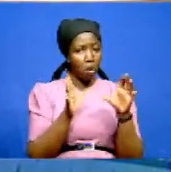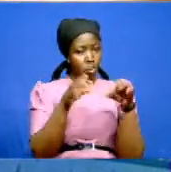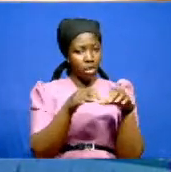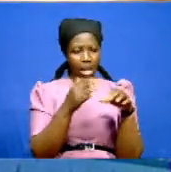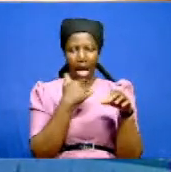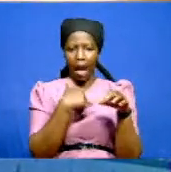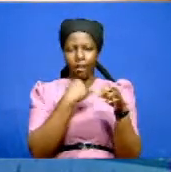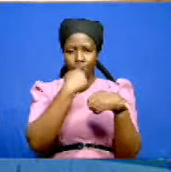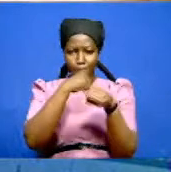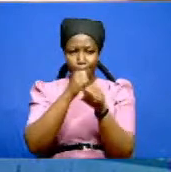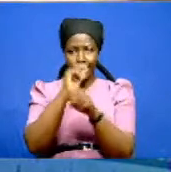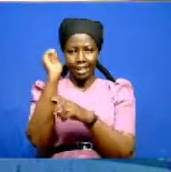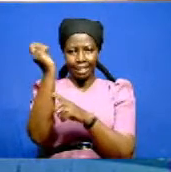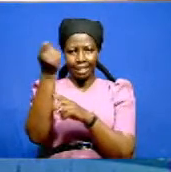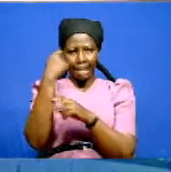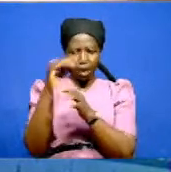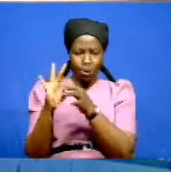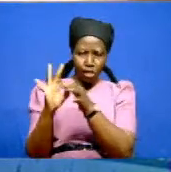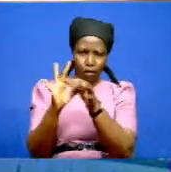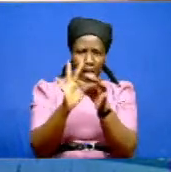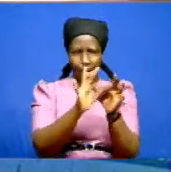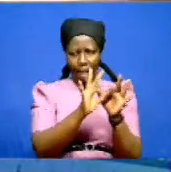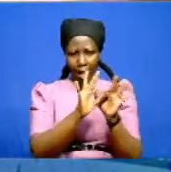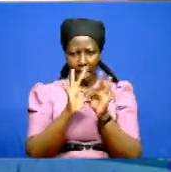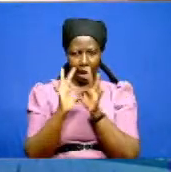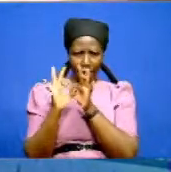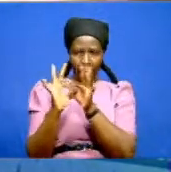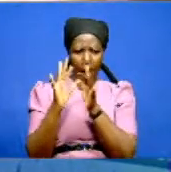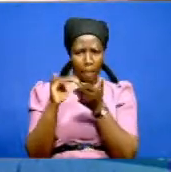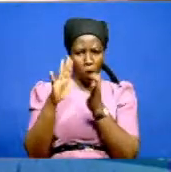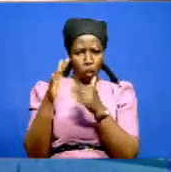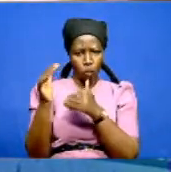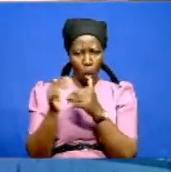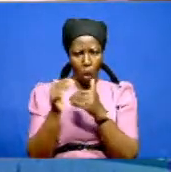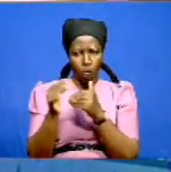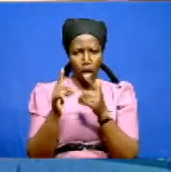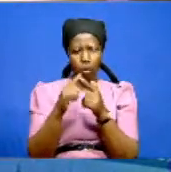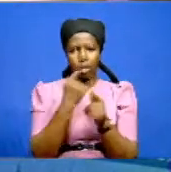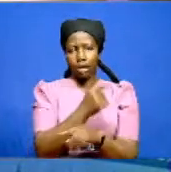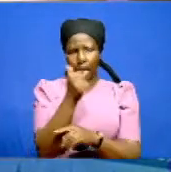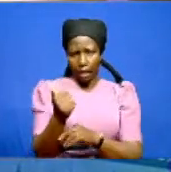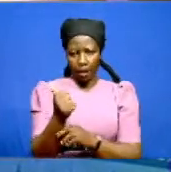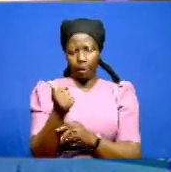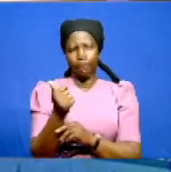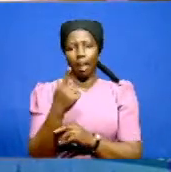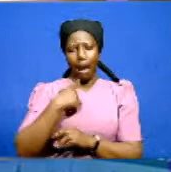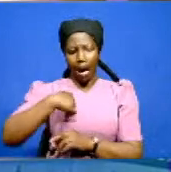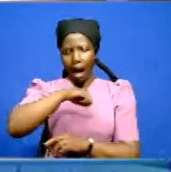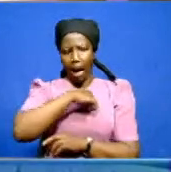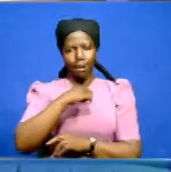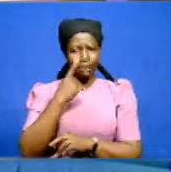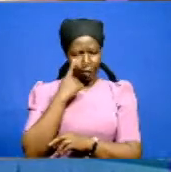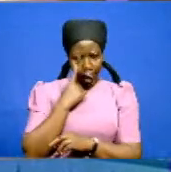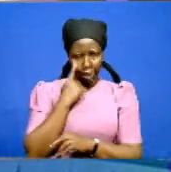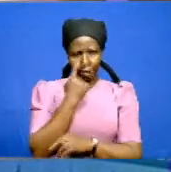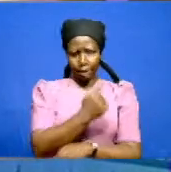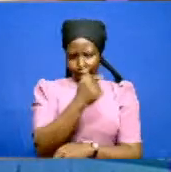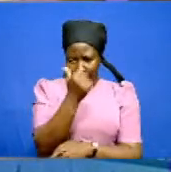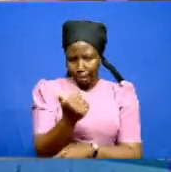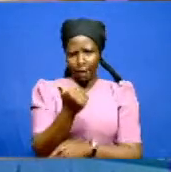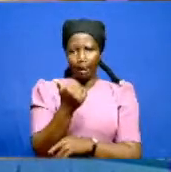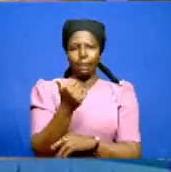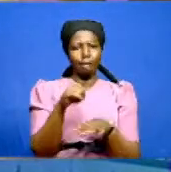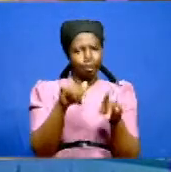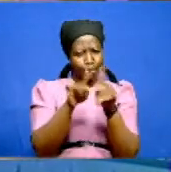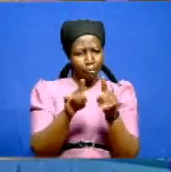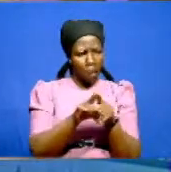brought Kenya much together, more closer to each other. We no longer see each other